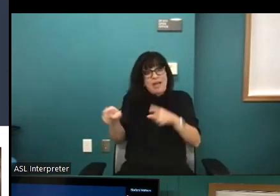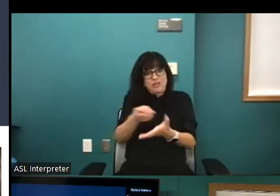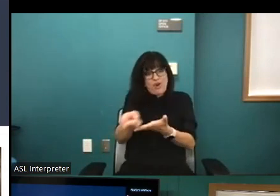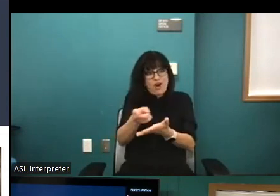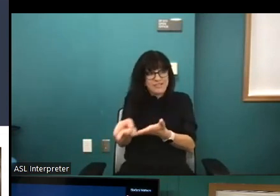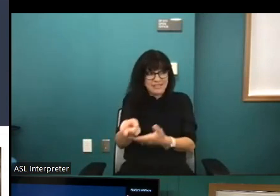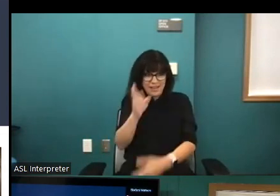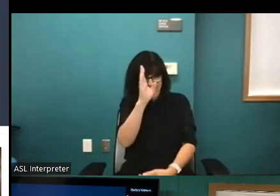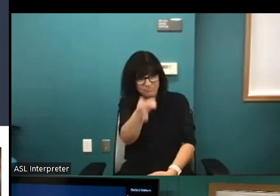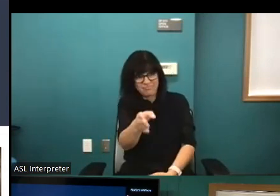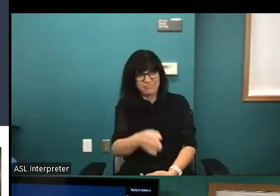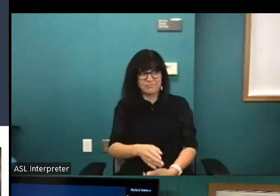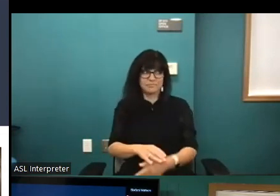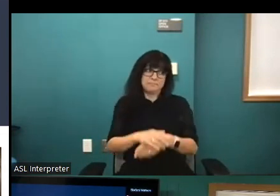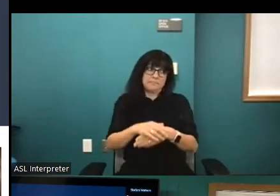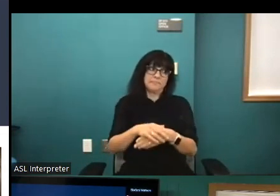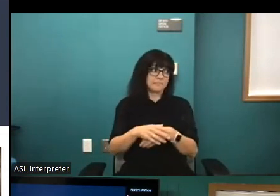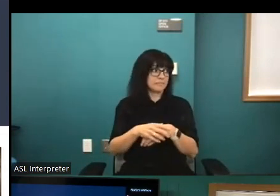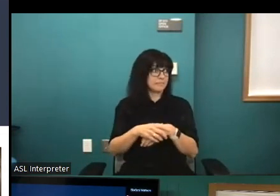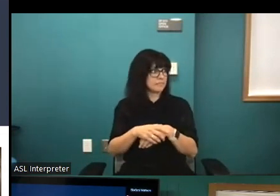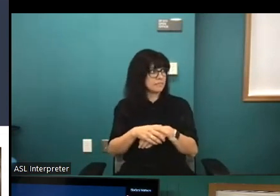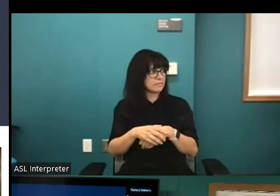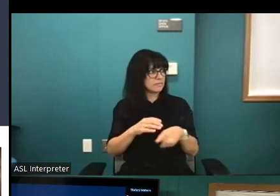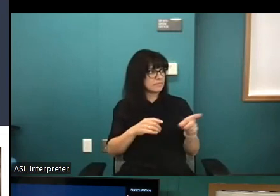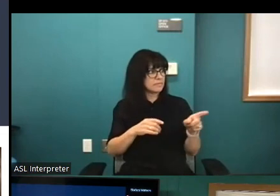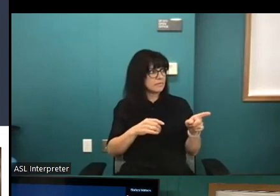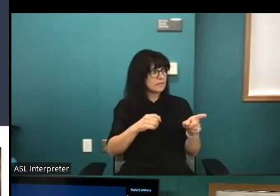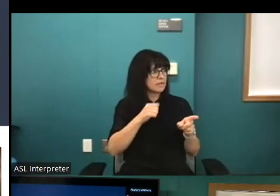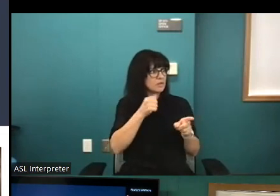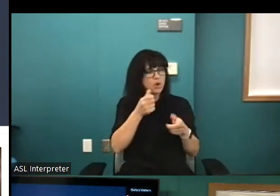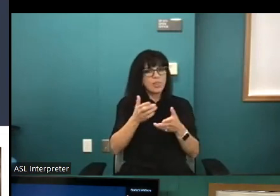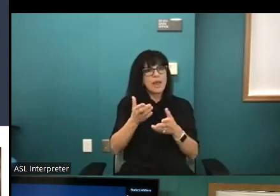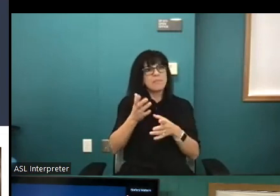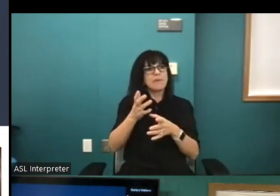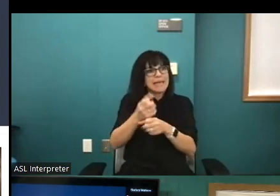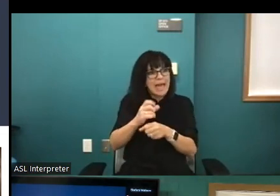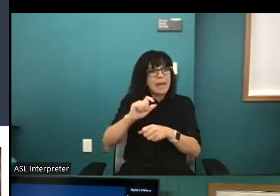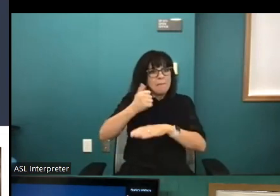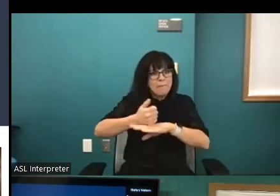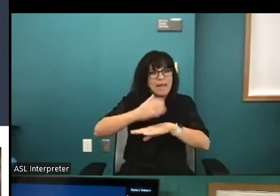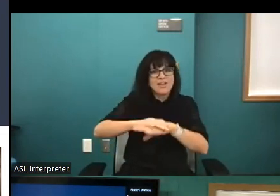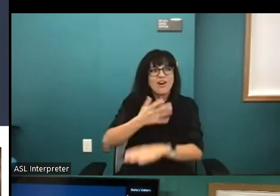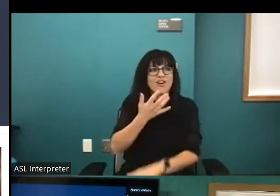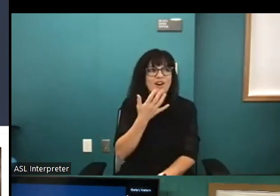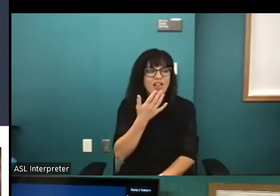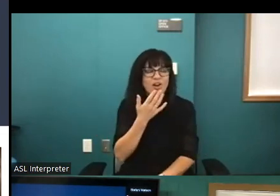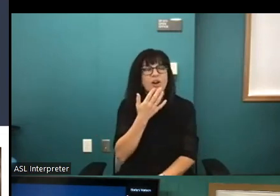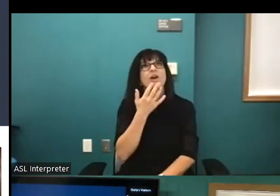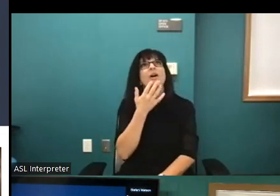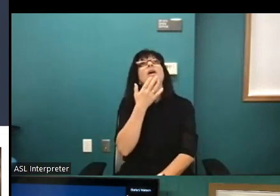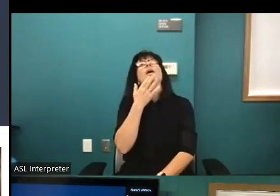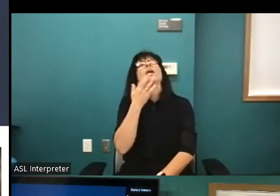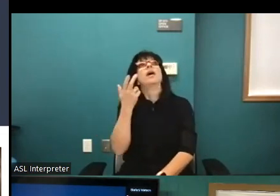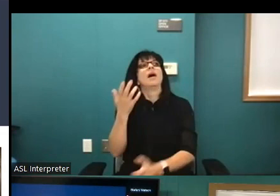truthfully, and I do. So anyway. Don't let them go, don't let them get it based on color. No. Oh my gosh, there